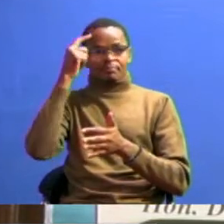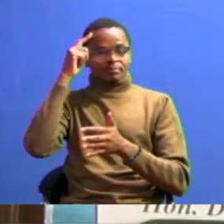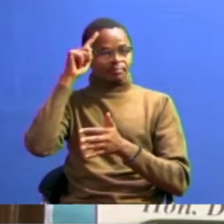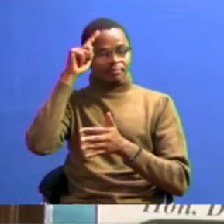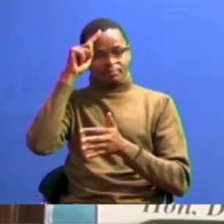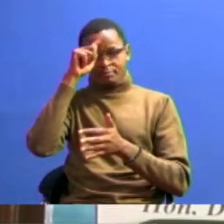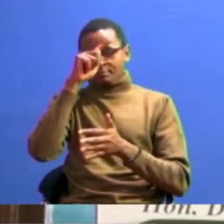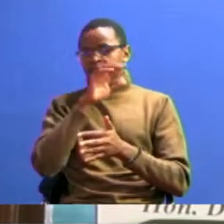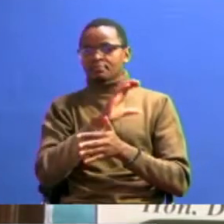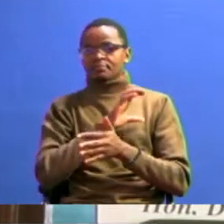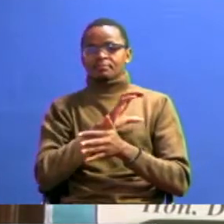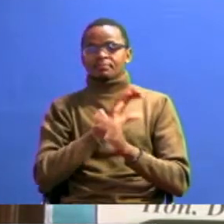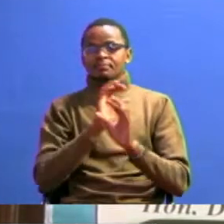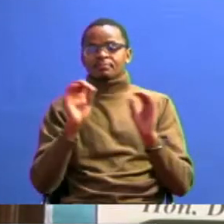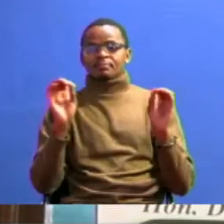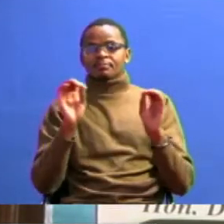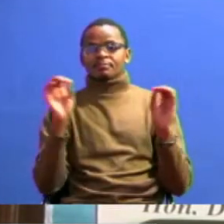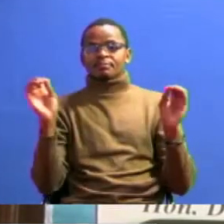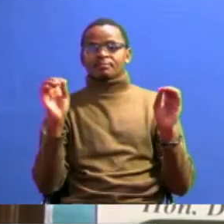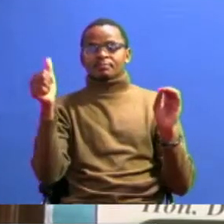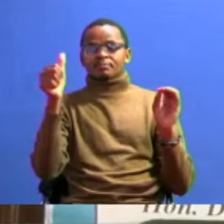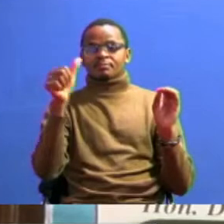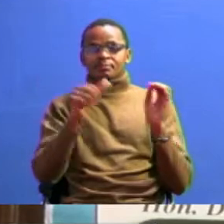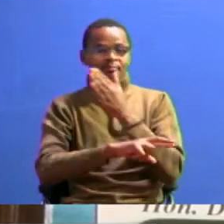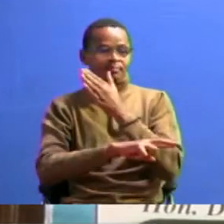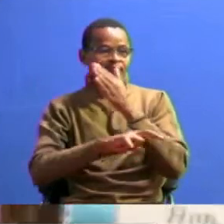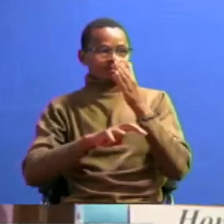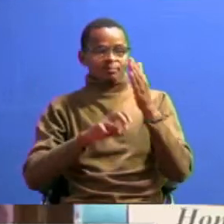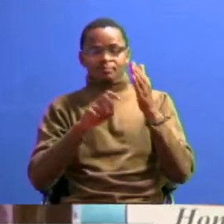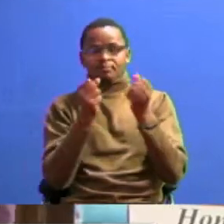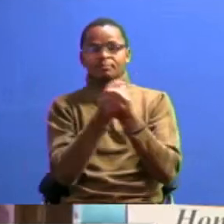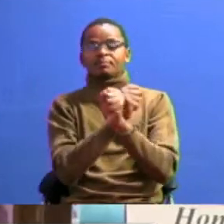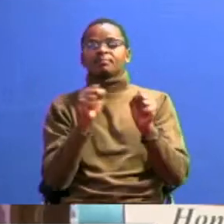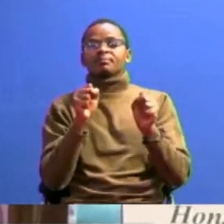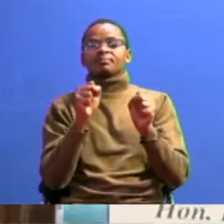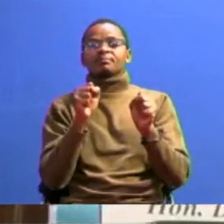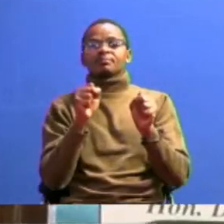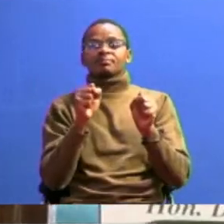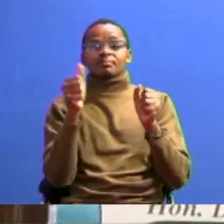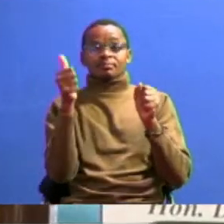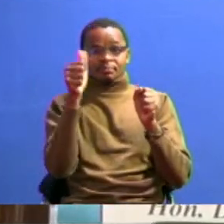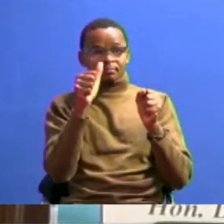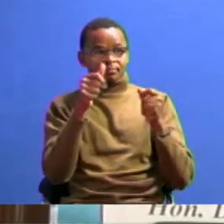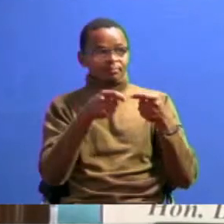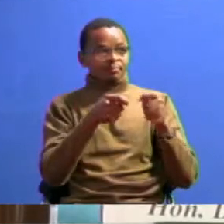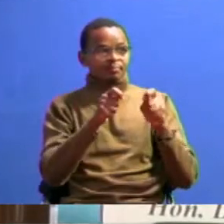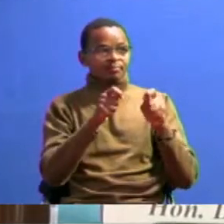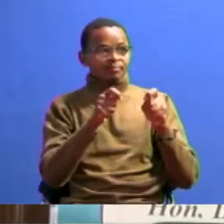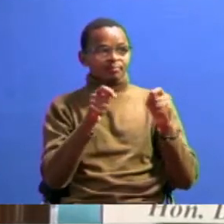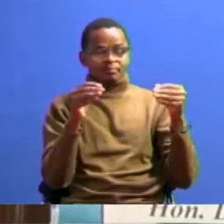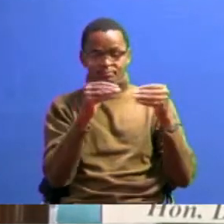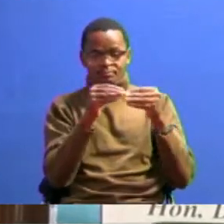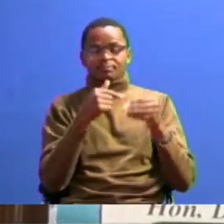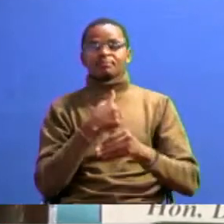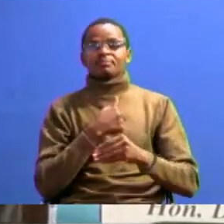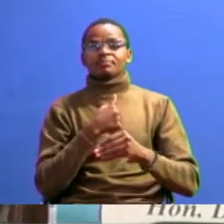yao. Hakuna mtu ataiba. Hawawezi. Na mtu akijaribu atakutana na mimi. Kwa sababu sina kazi